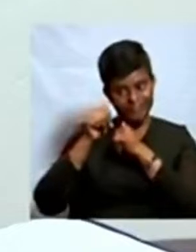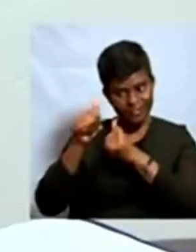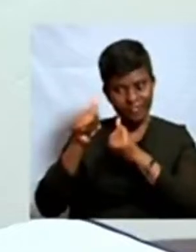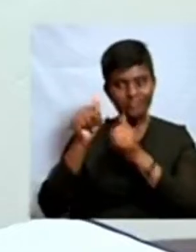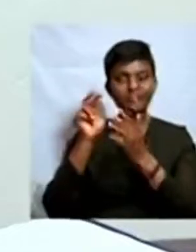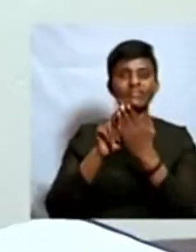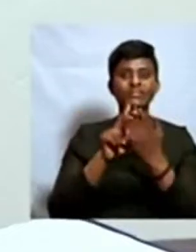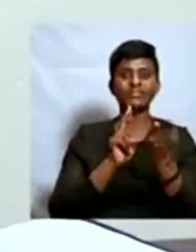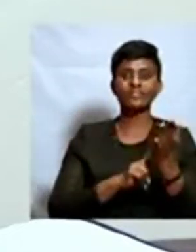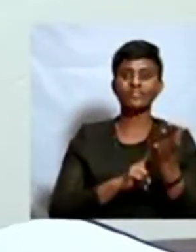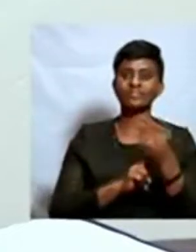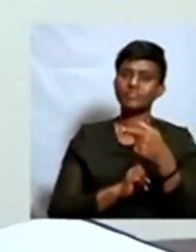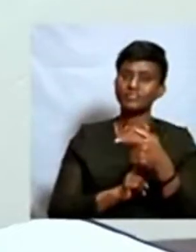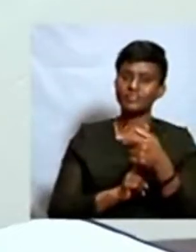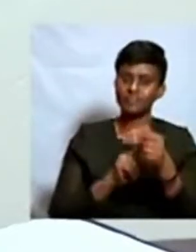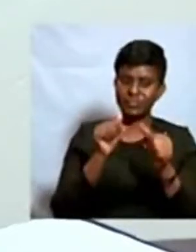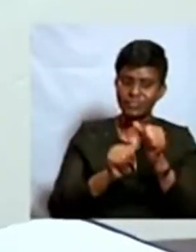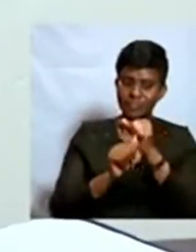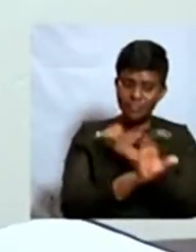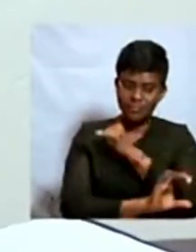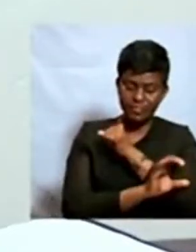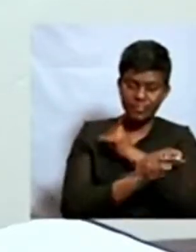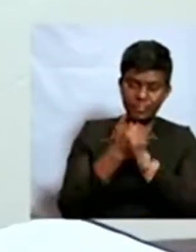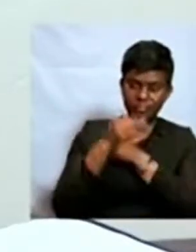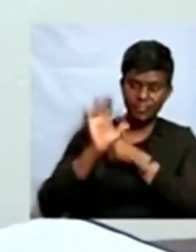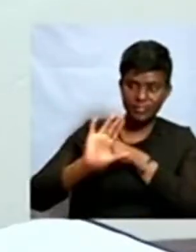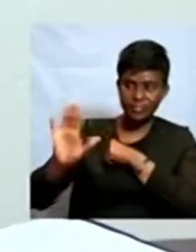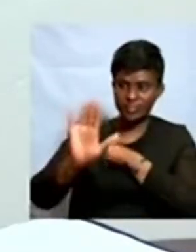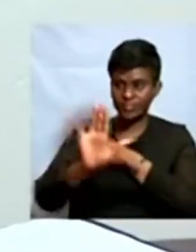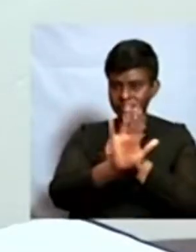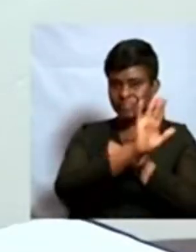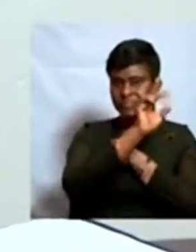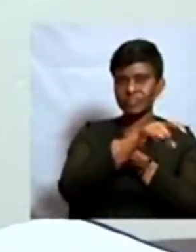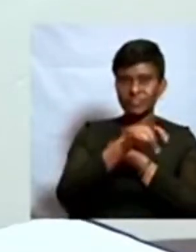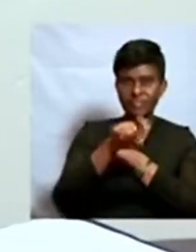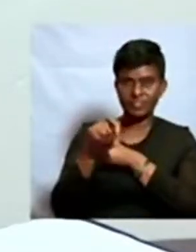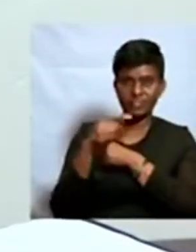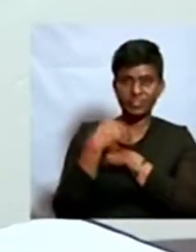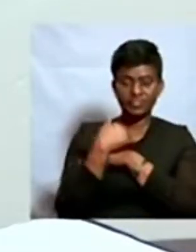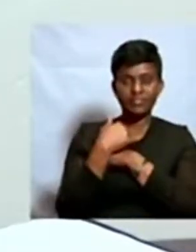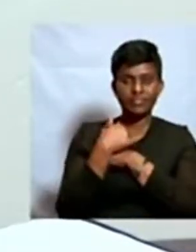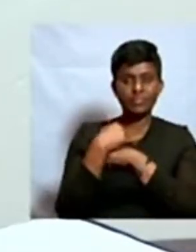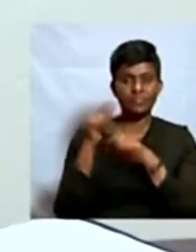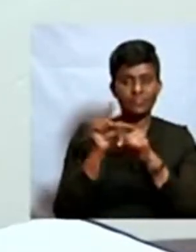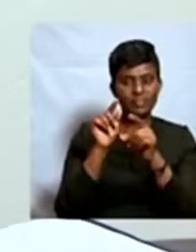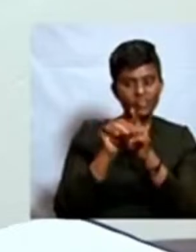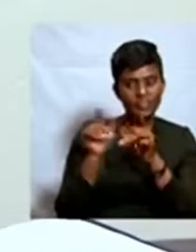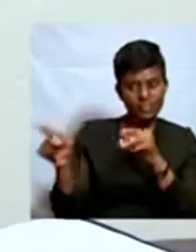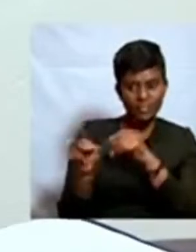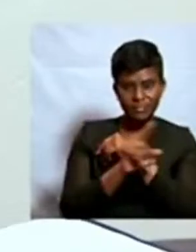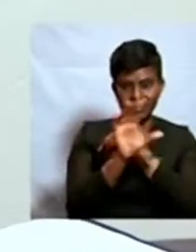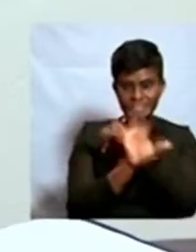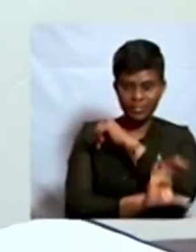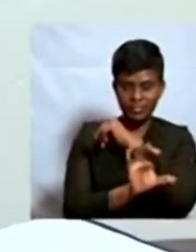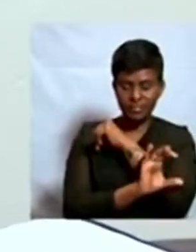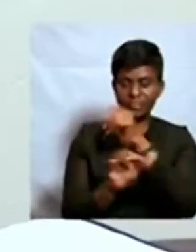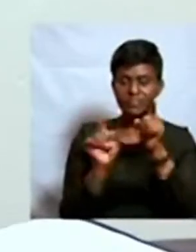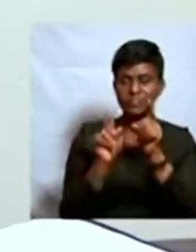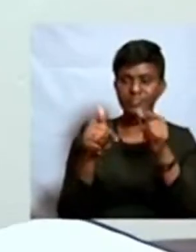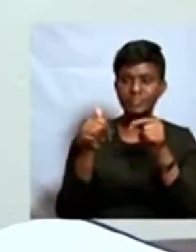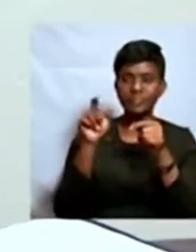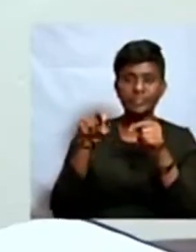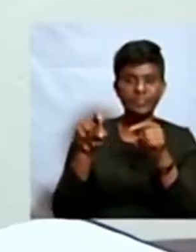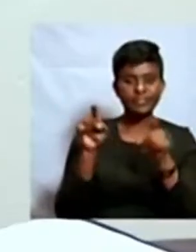certain routes. Each country has its own requirements. And in those countries where they